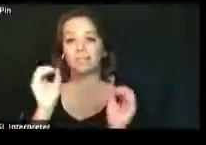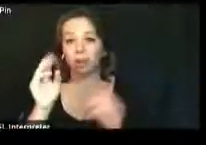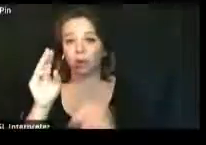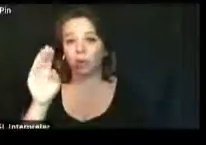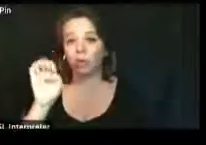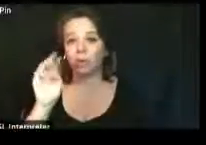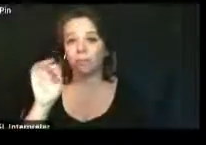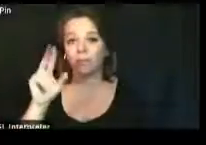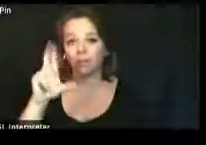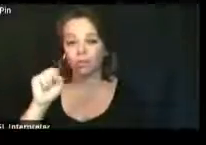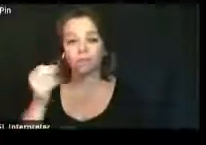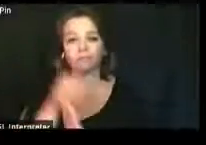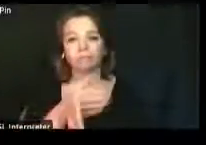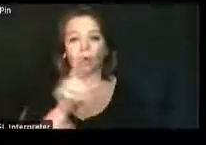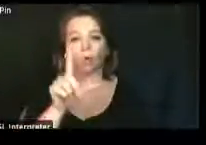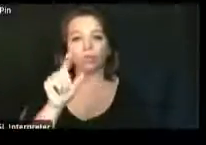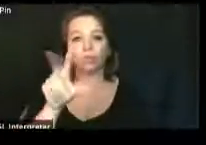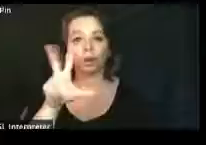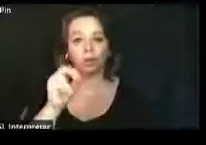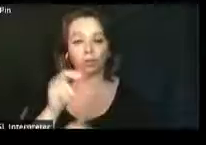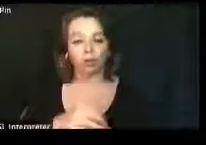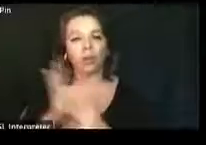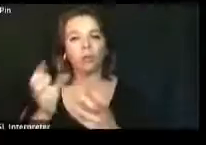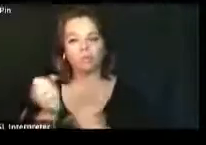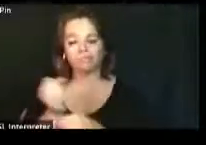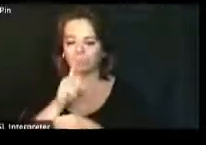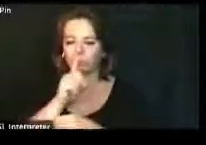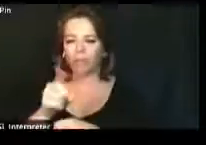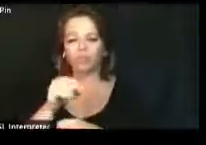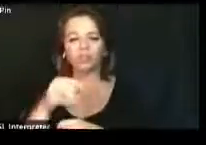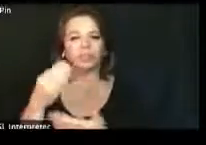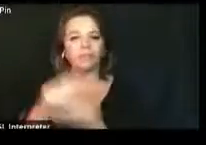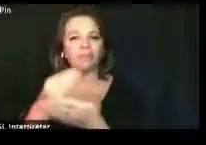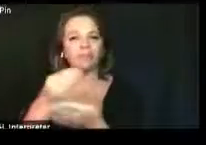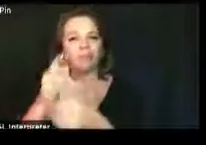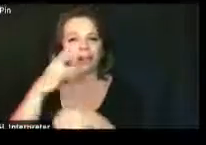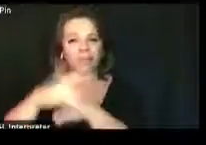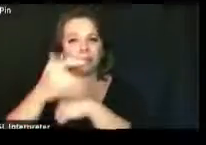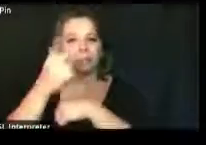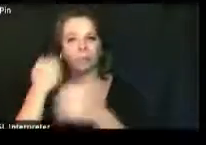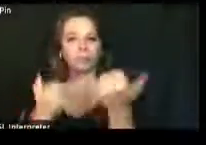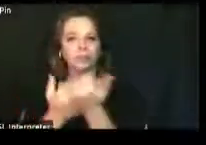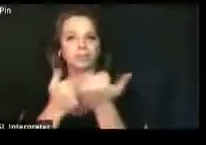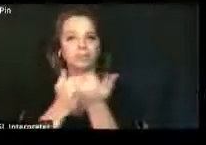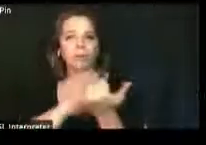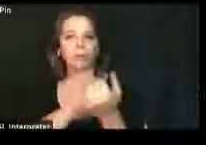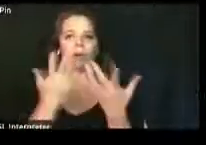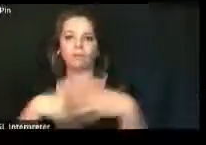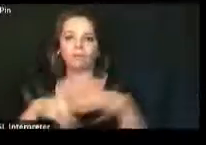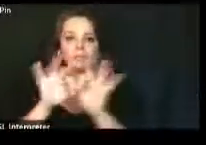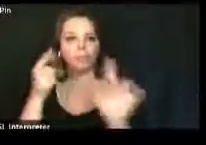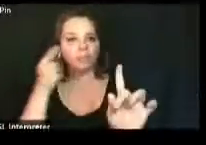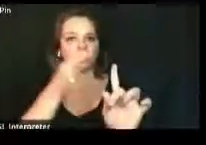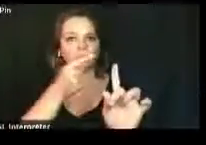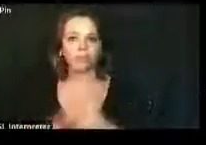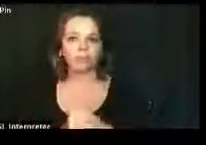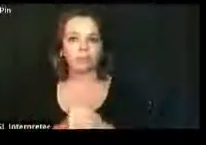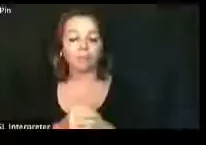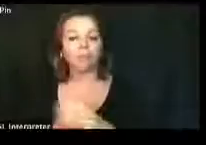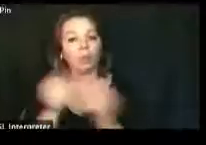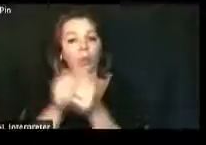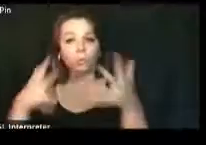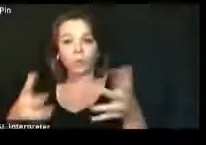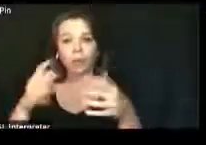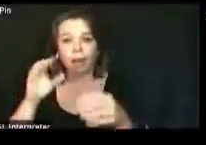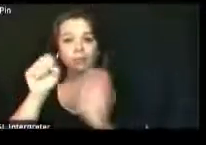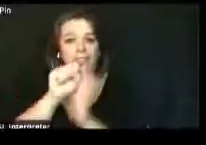state representatives to ensure funding is available to support this significant initiative. Without proper state and federal funding over